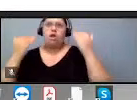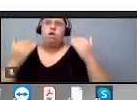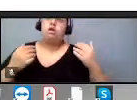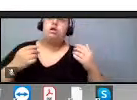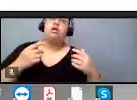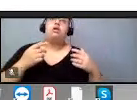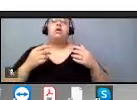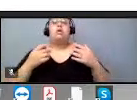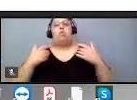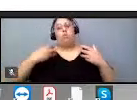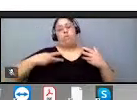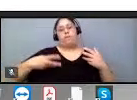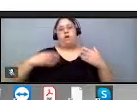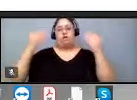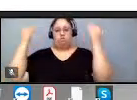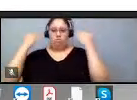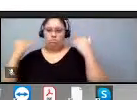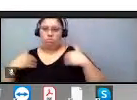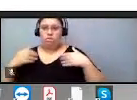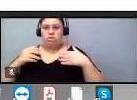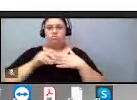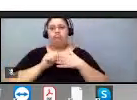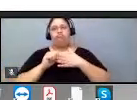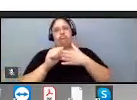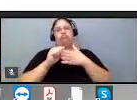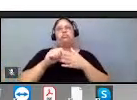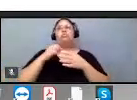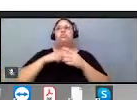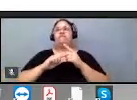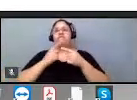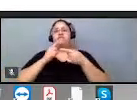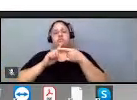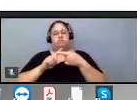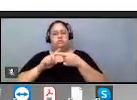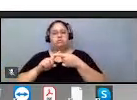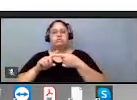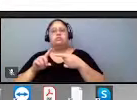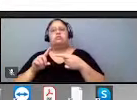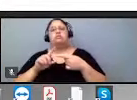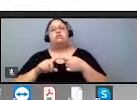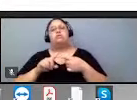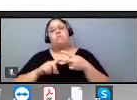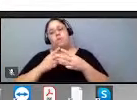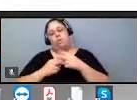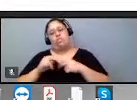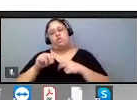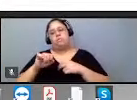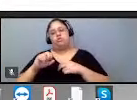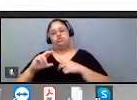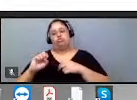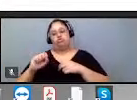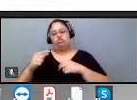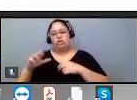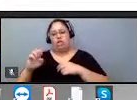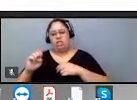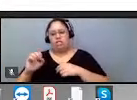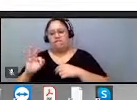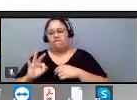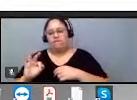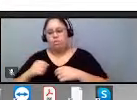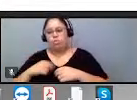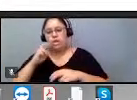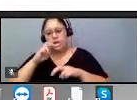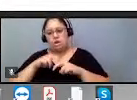in charge where and we must our Advocate philis deu and Advocate m Michelle Phillips we need to